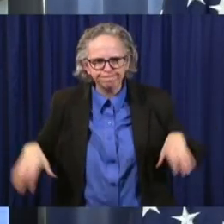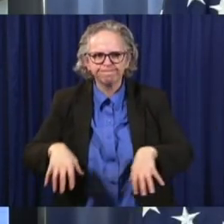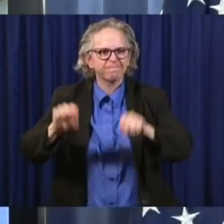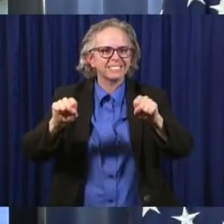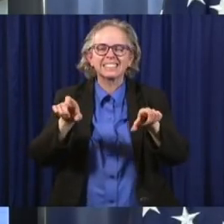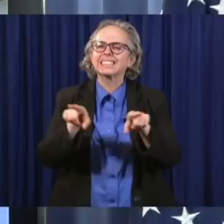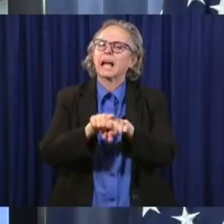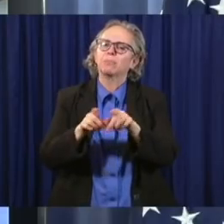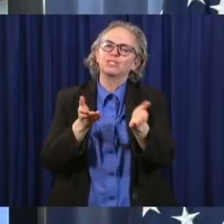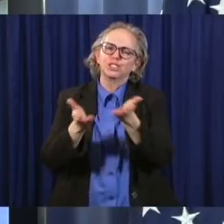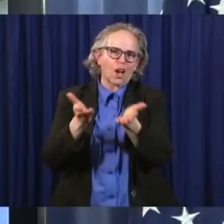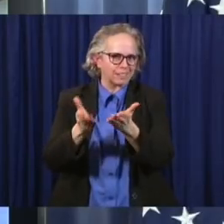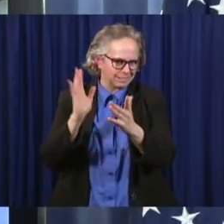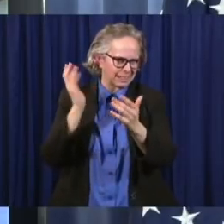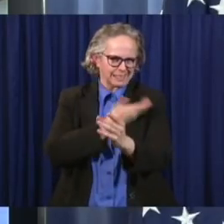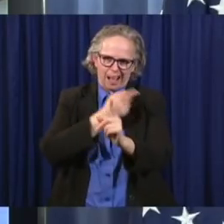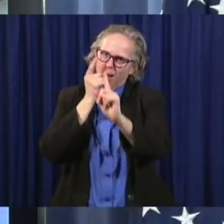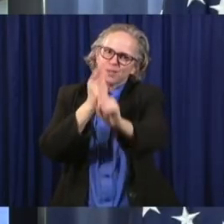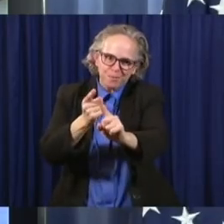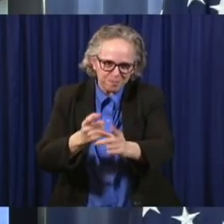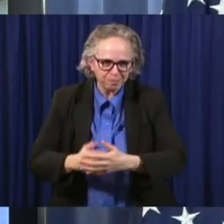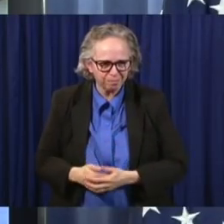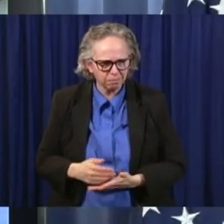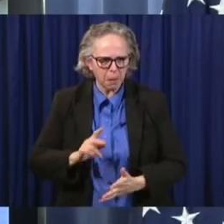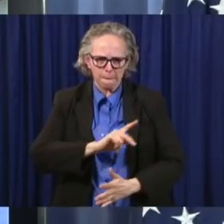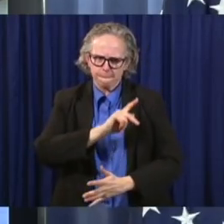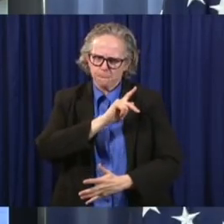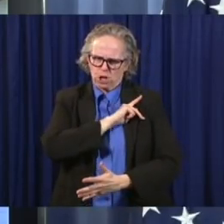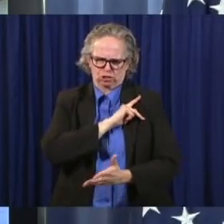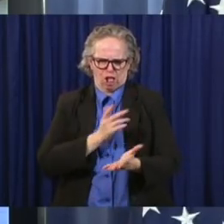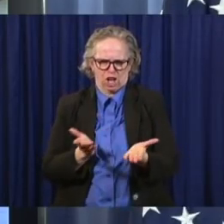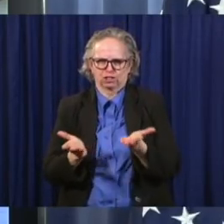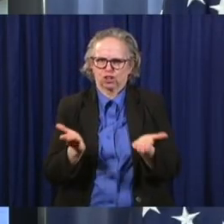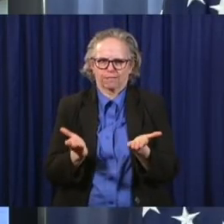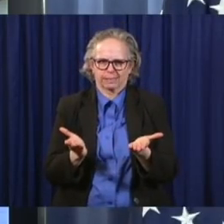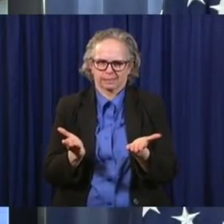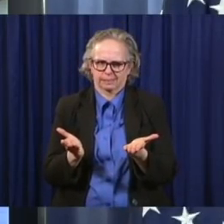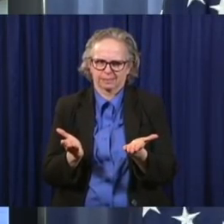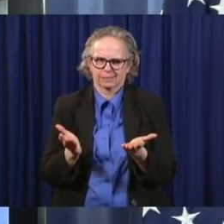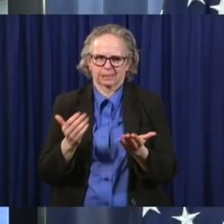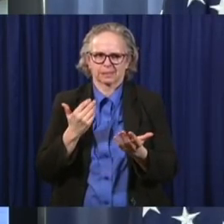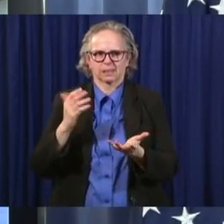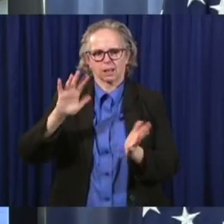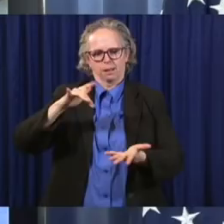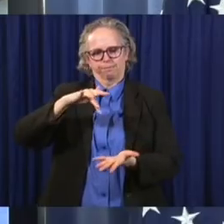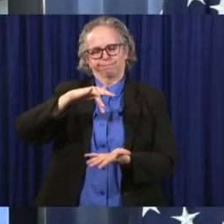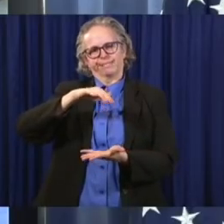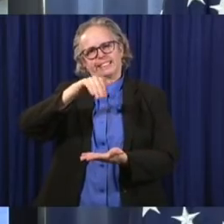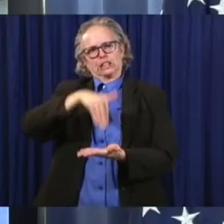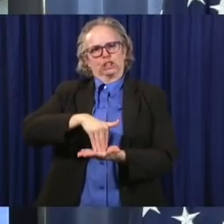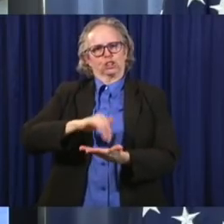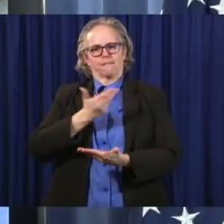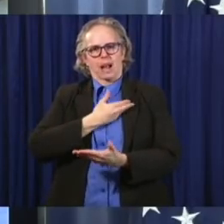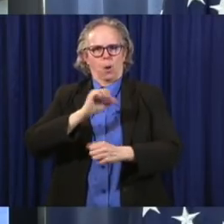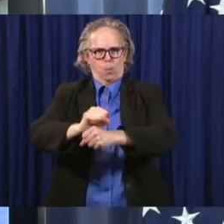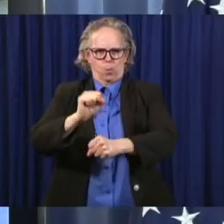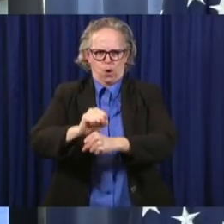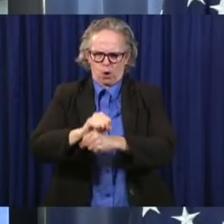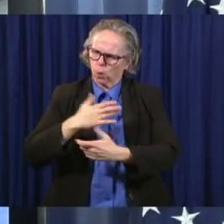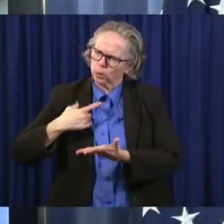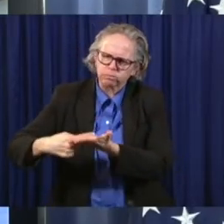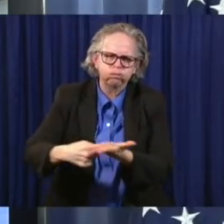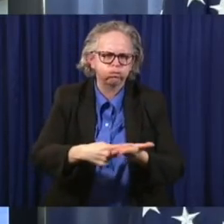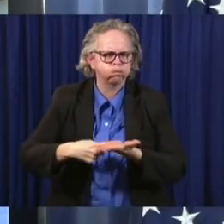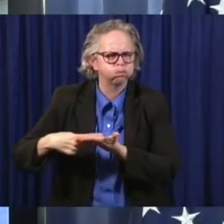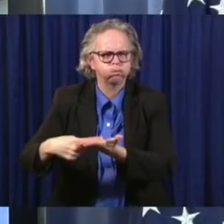to it, when it boils down to that personal service. And that was at the core of our, working focus of our group was